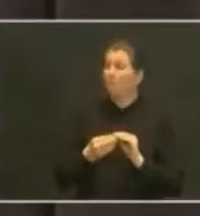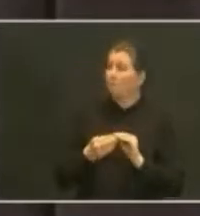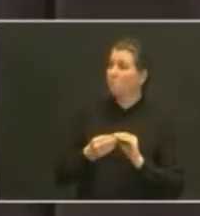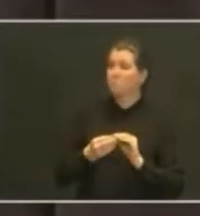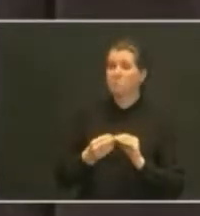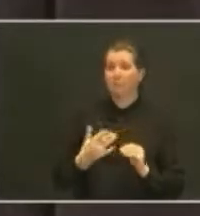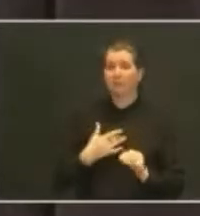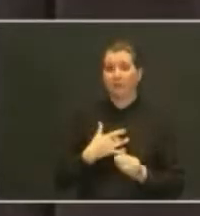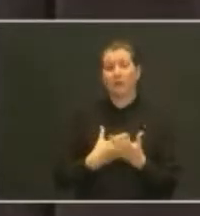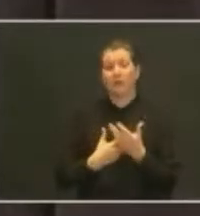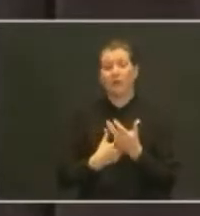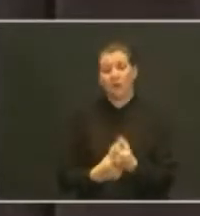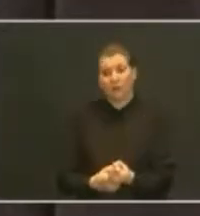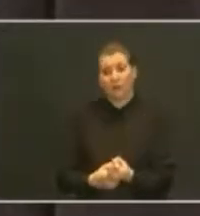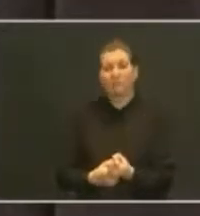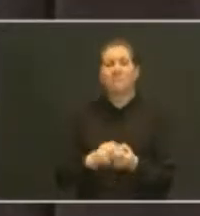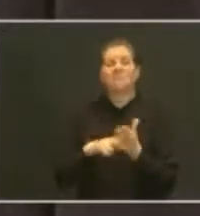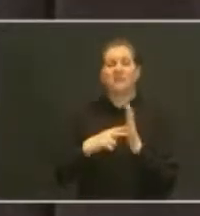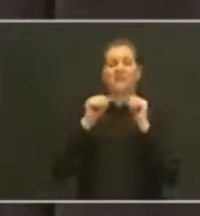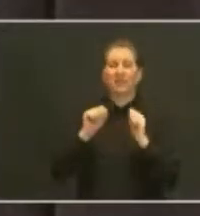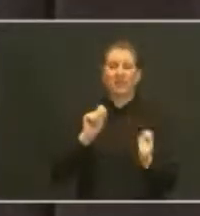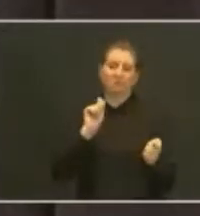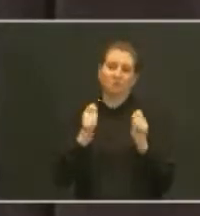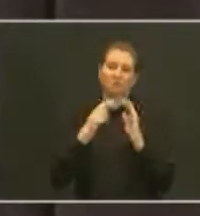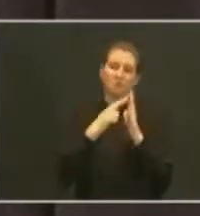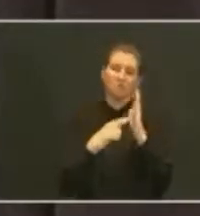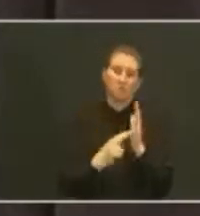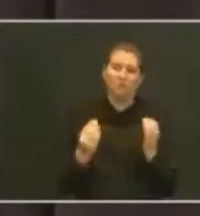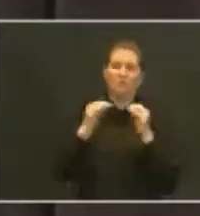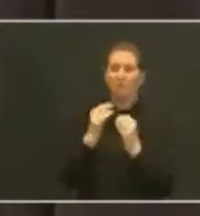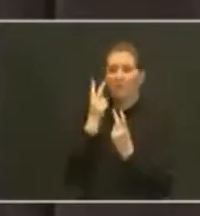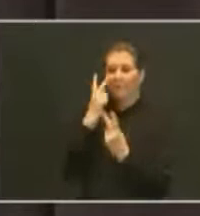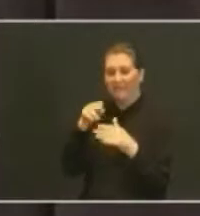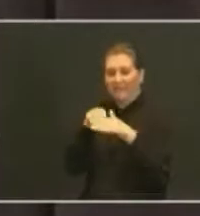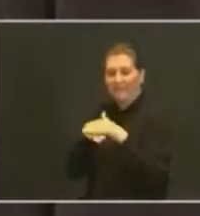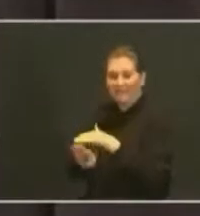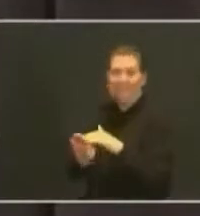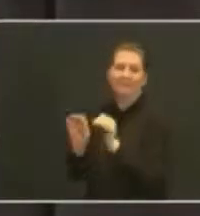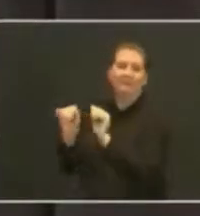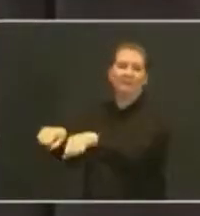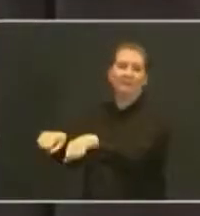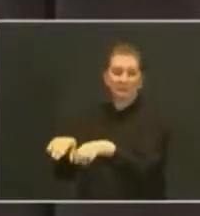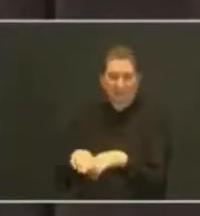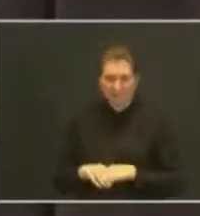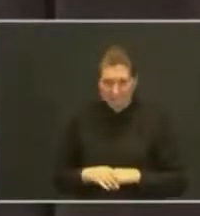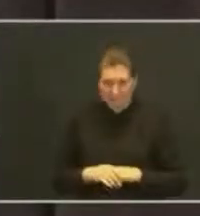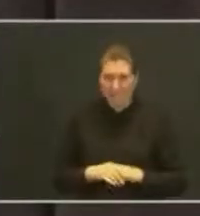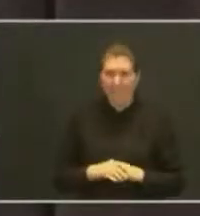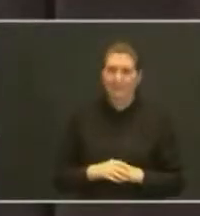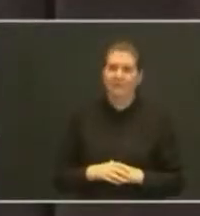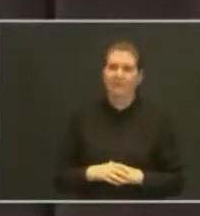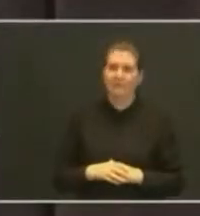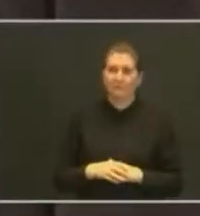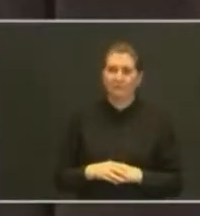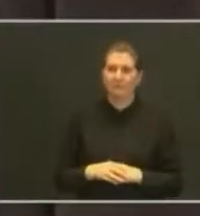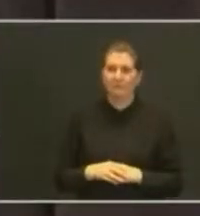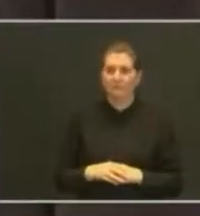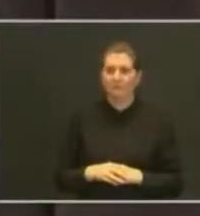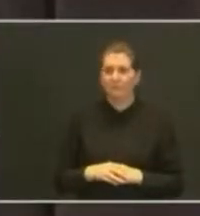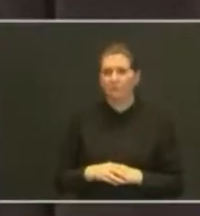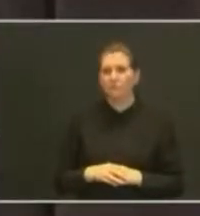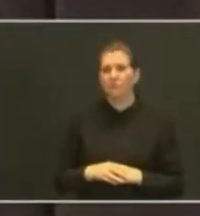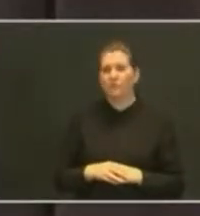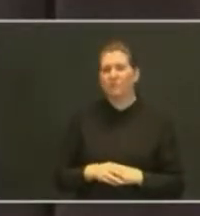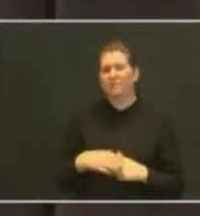on visitation in these specific settings. As I shared earlier, Rhode Island has